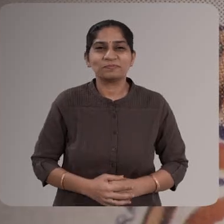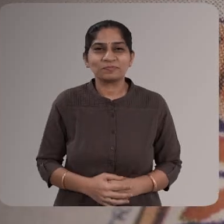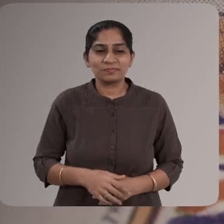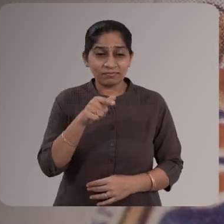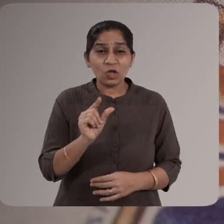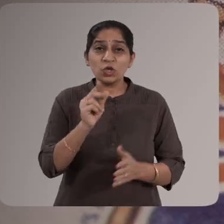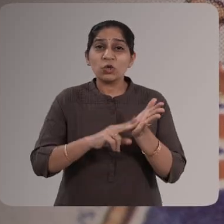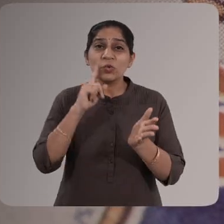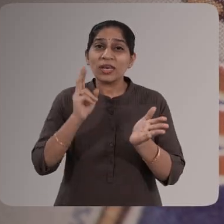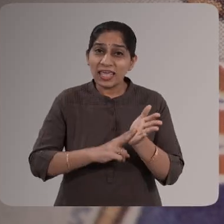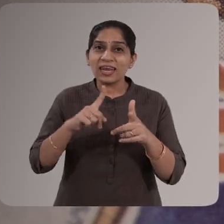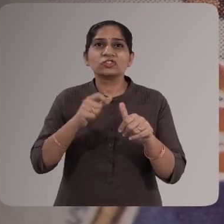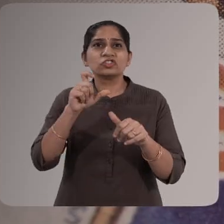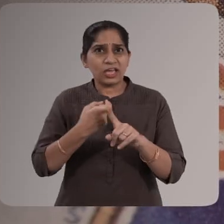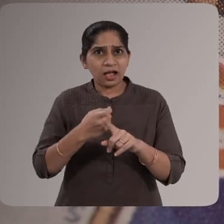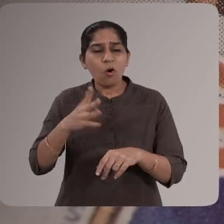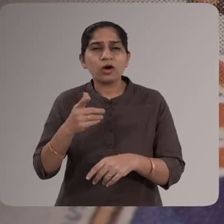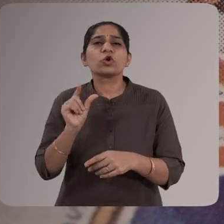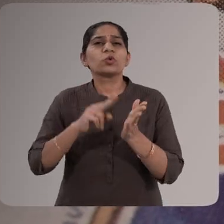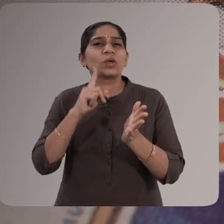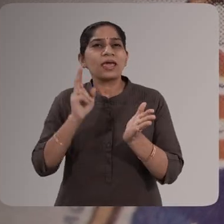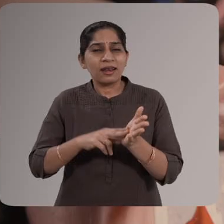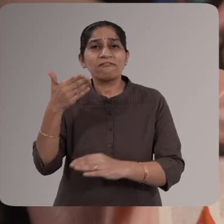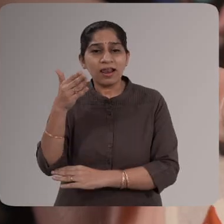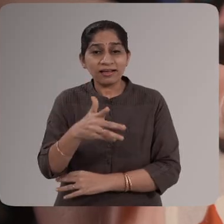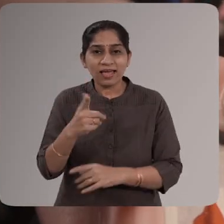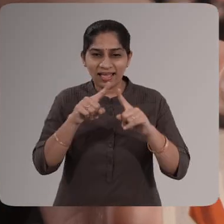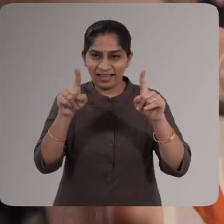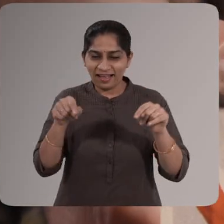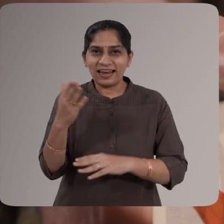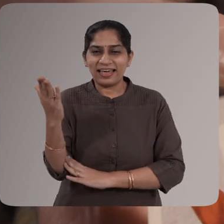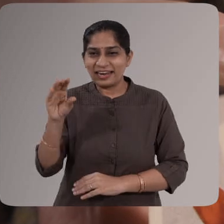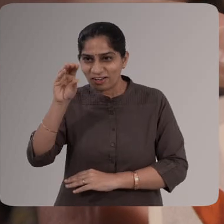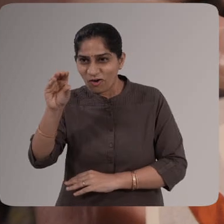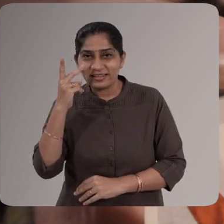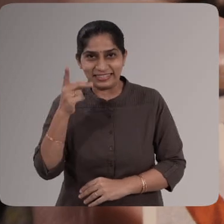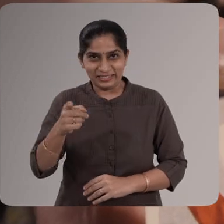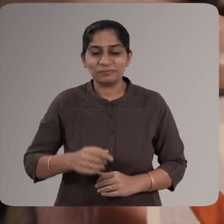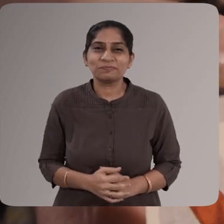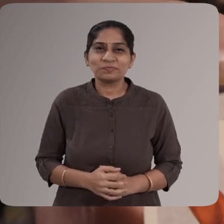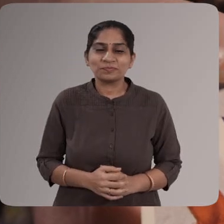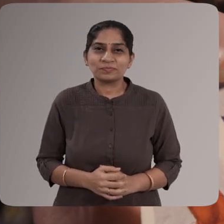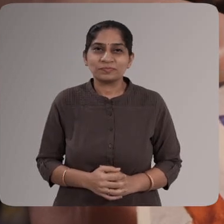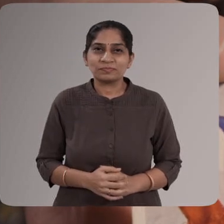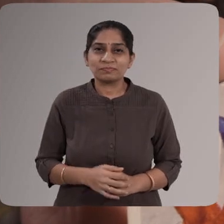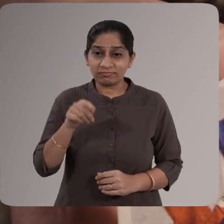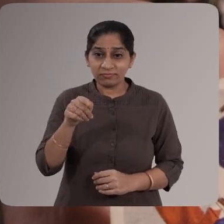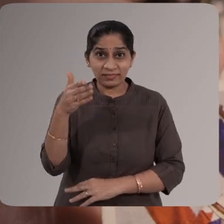represent. The Union Jack, or more properly Union Flag, is situated at the top right-hand